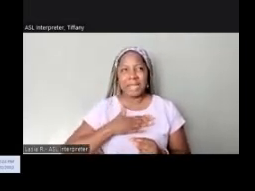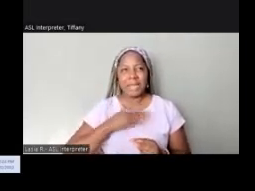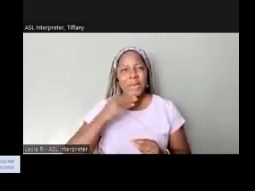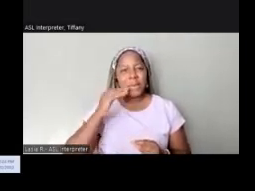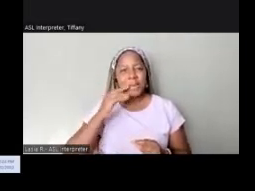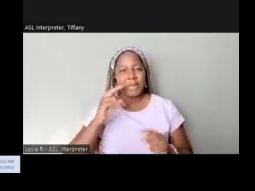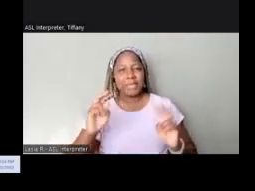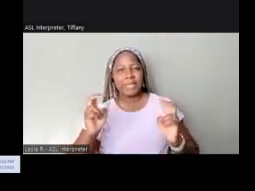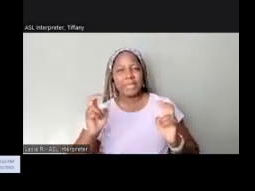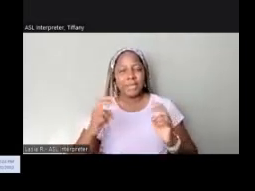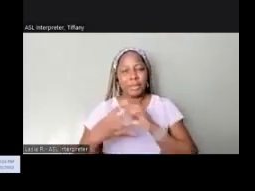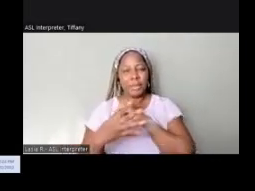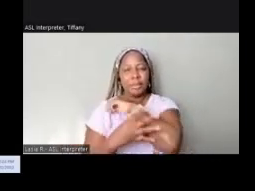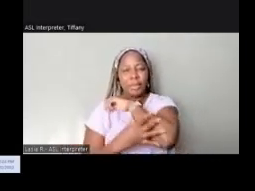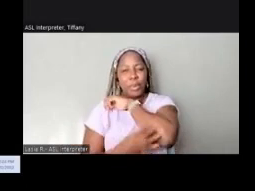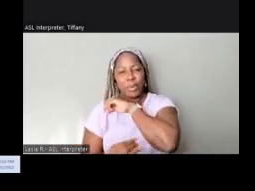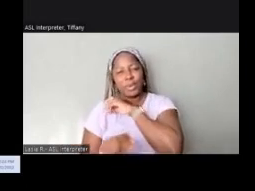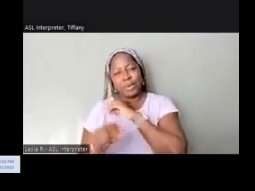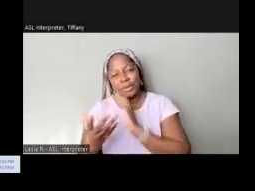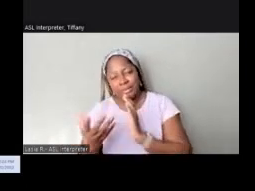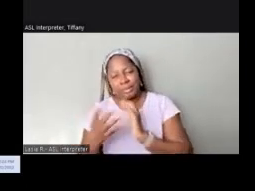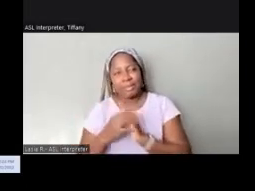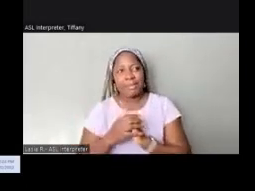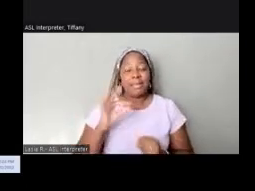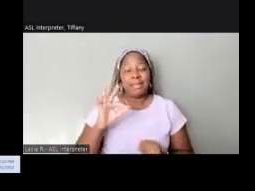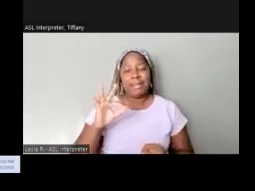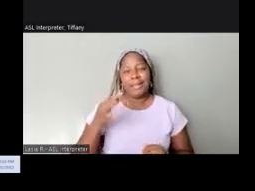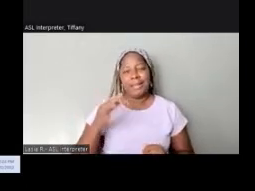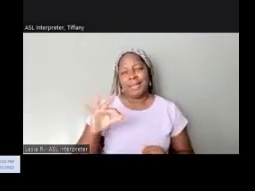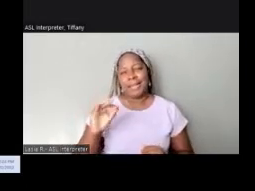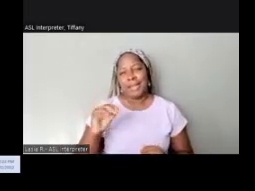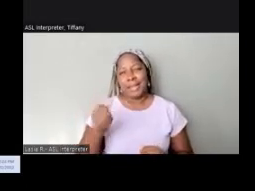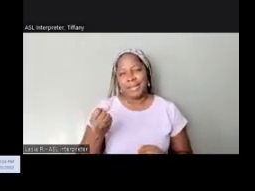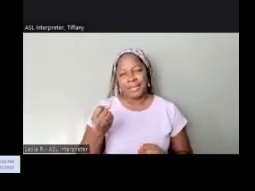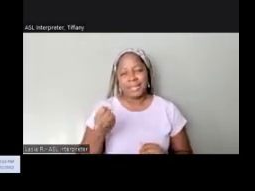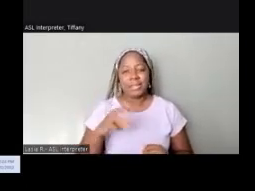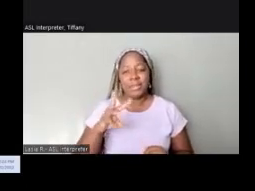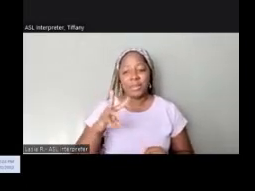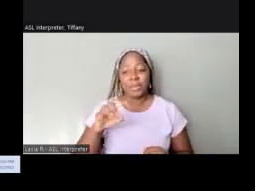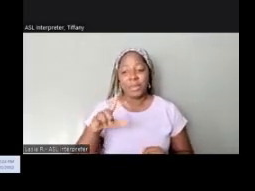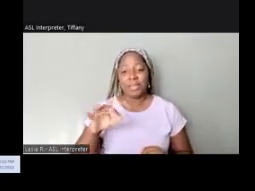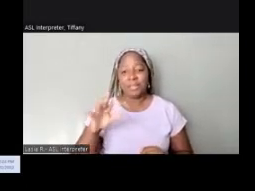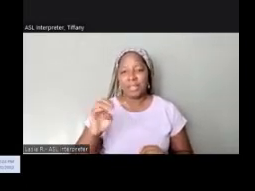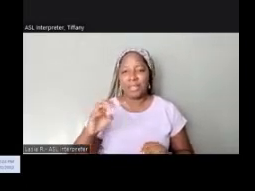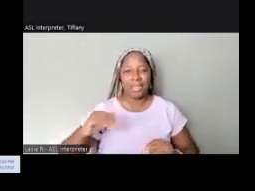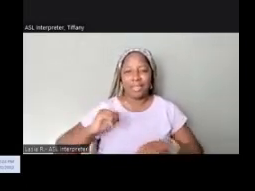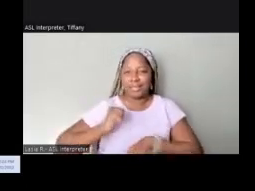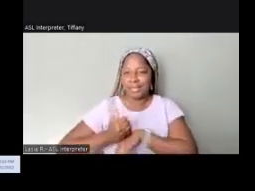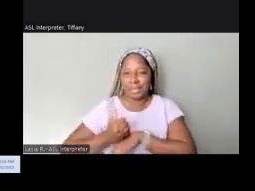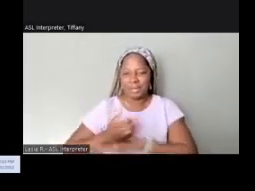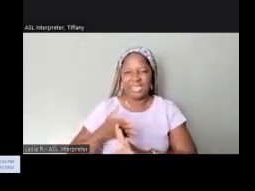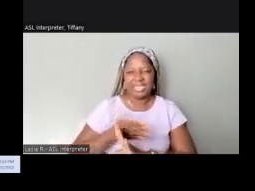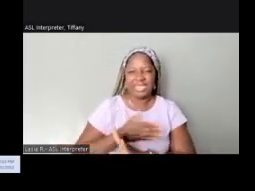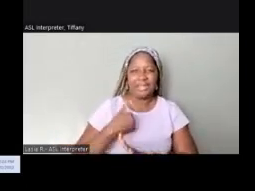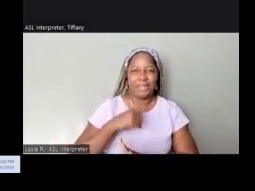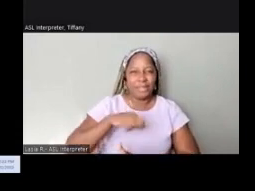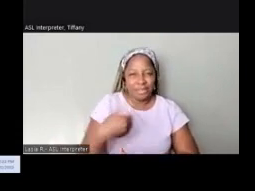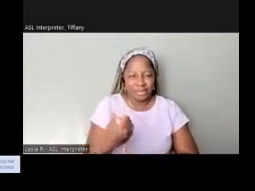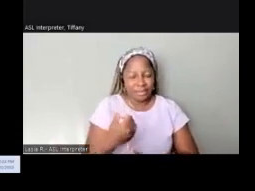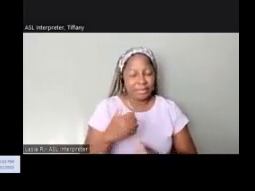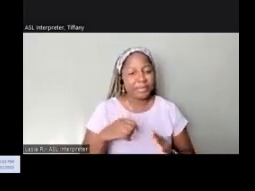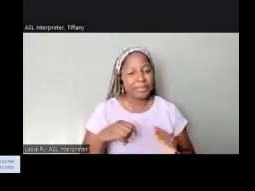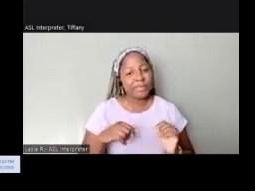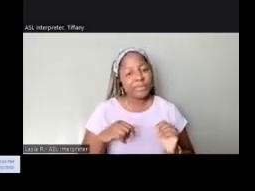on every public benefit program that was available in the 90s before welfare reform. And I'm